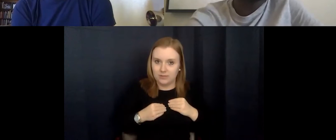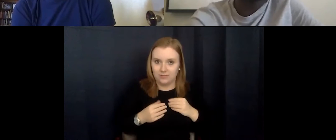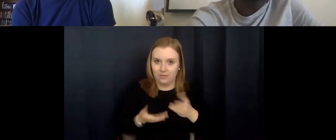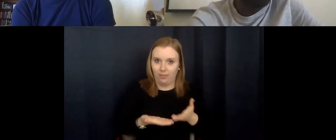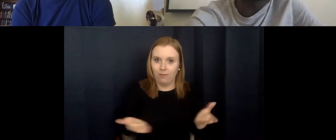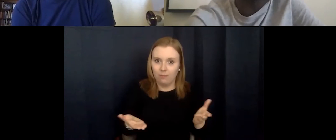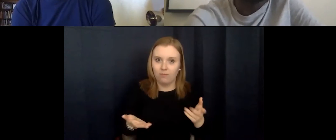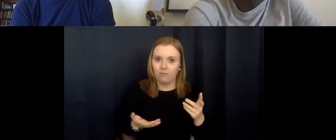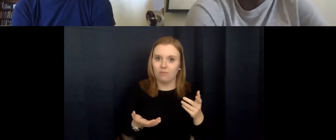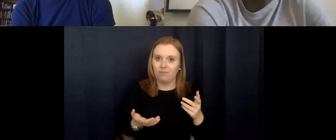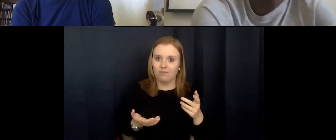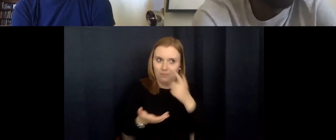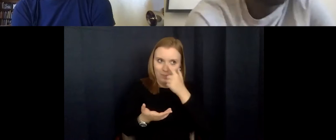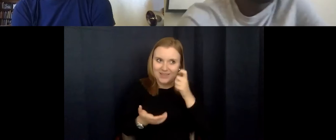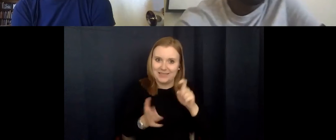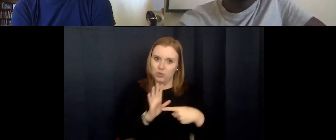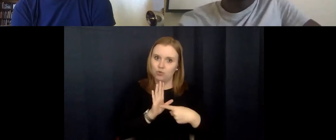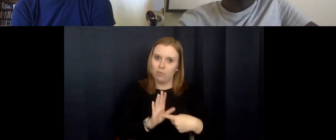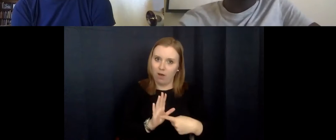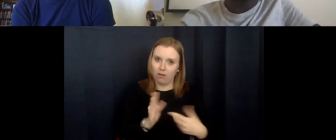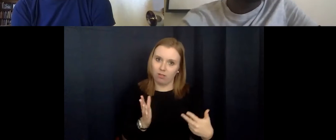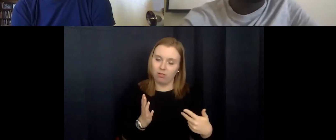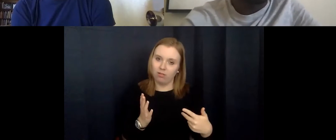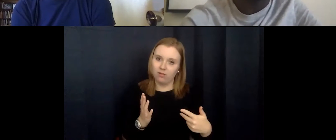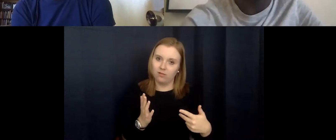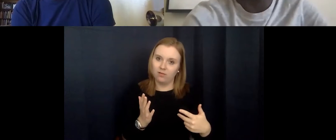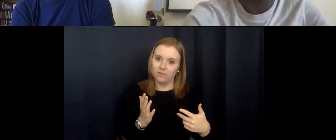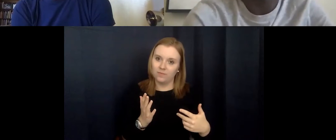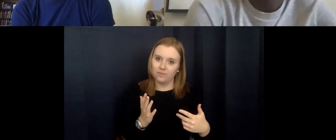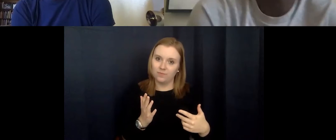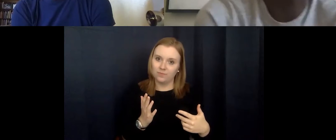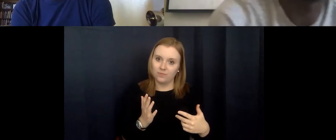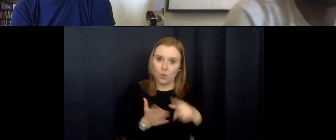because it needs to model what the